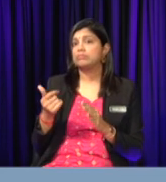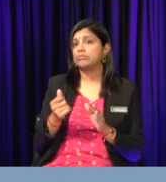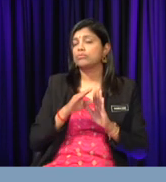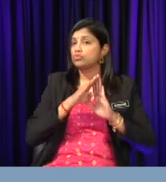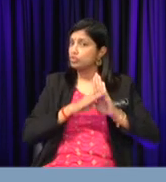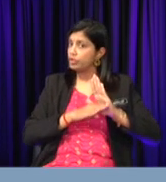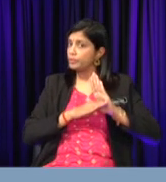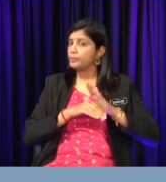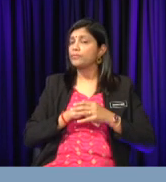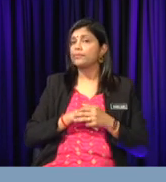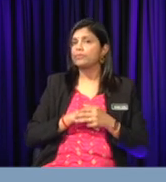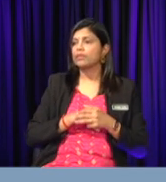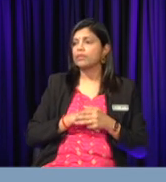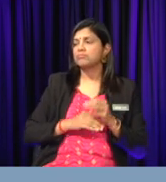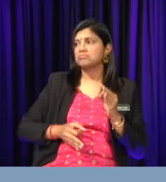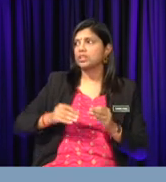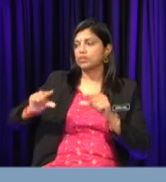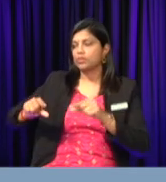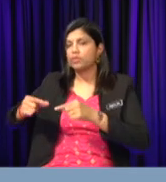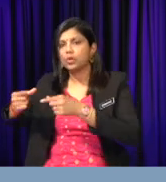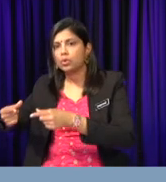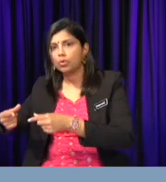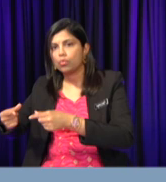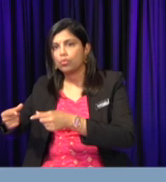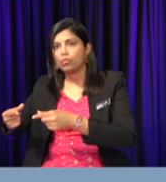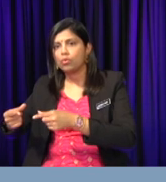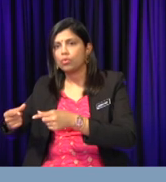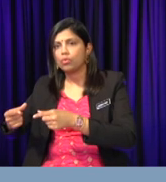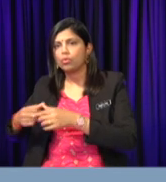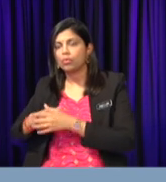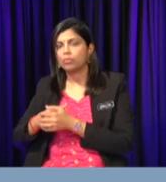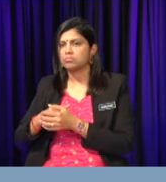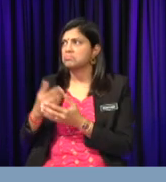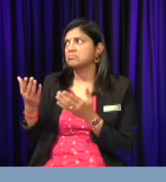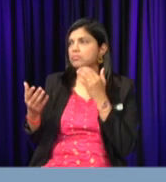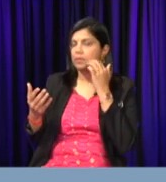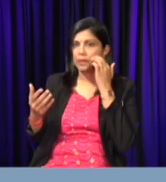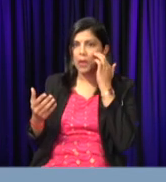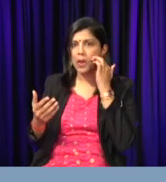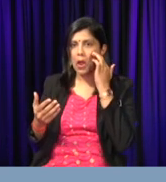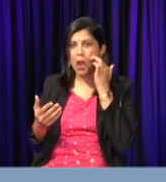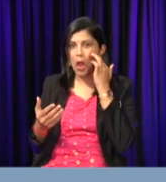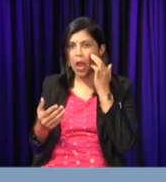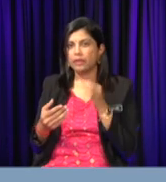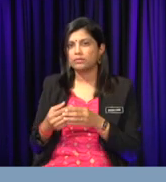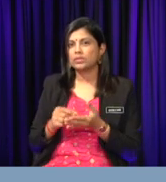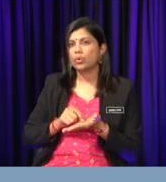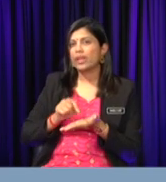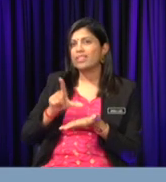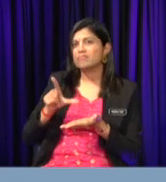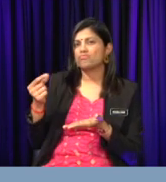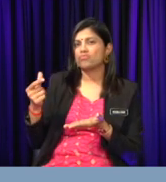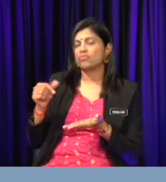you go and buy it, you just go and buy it normally from the mall, it is quite expensive